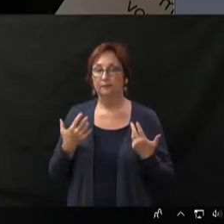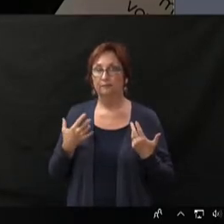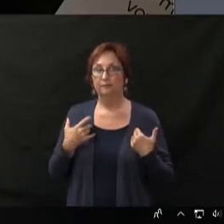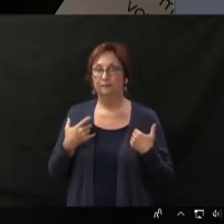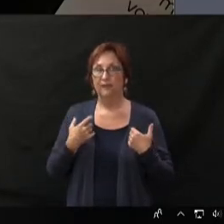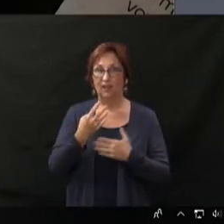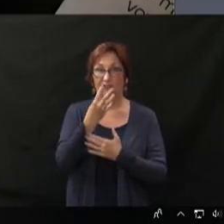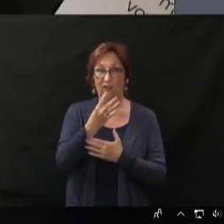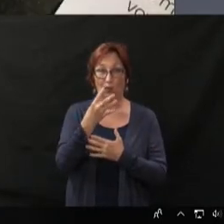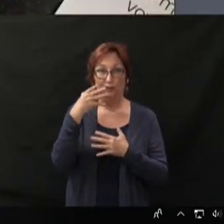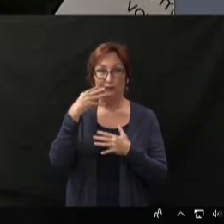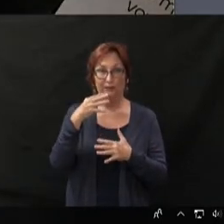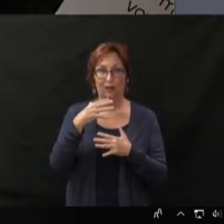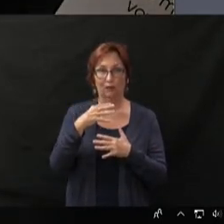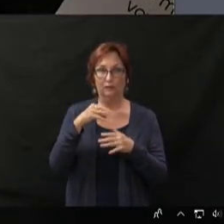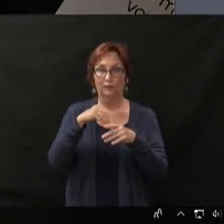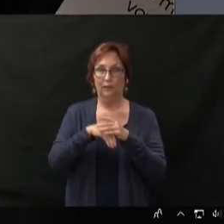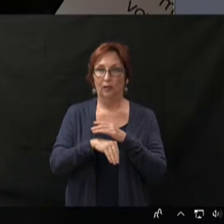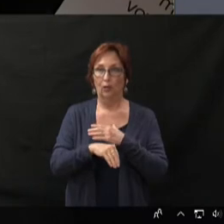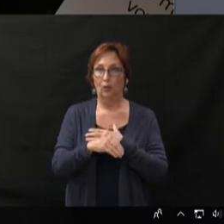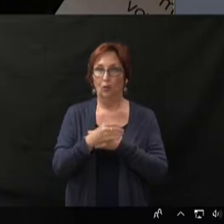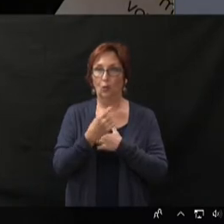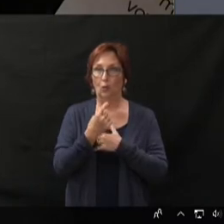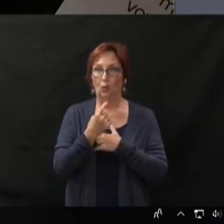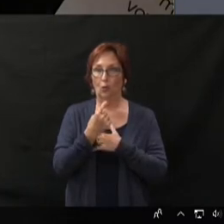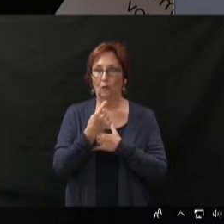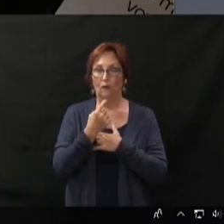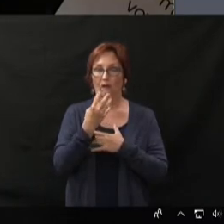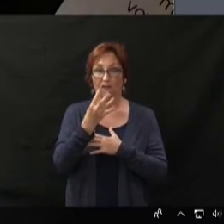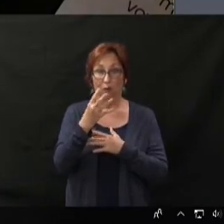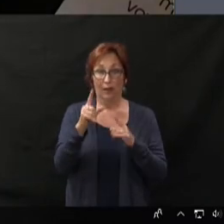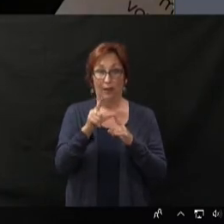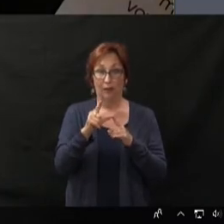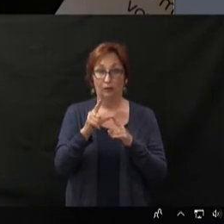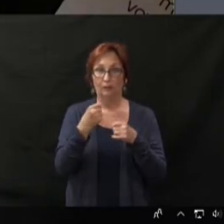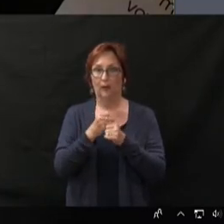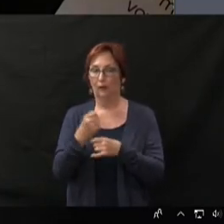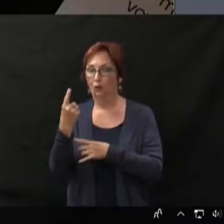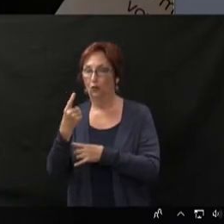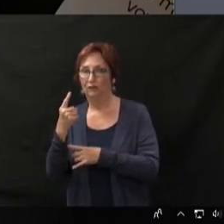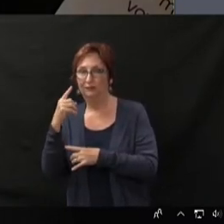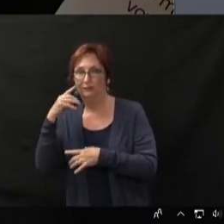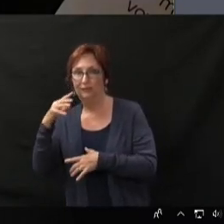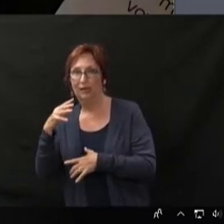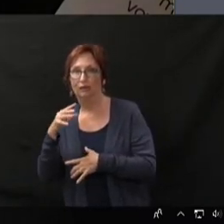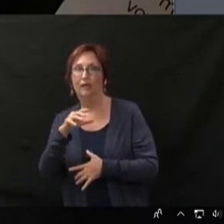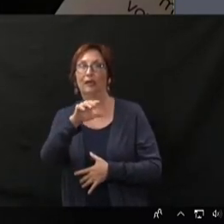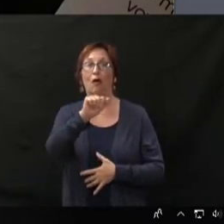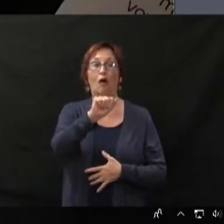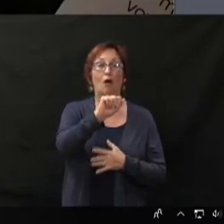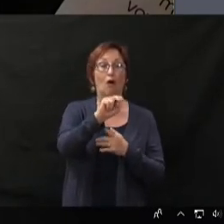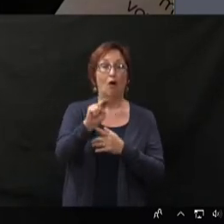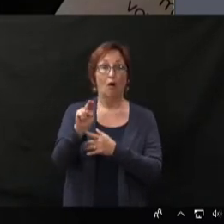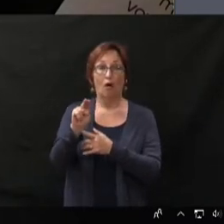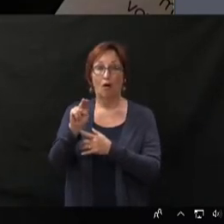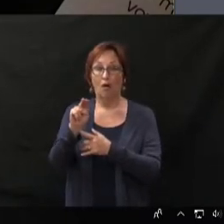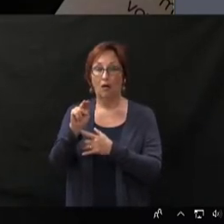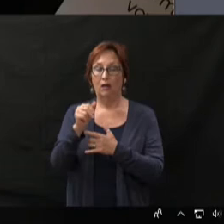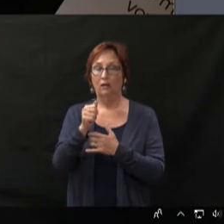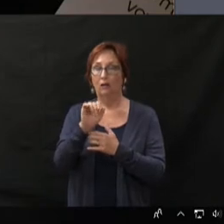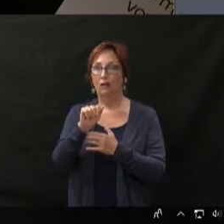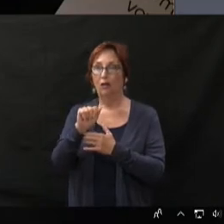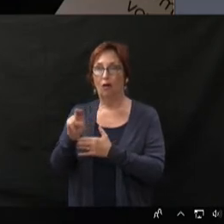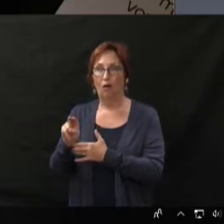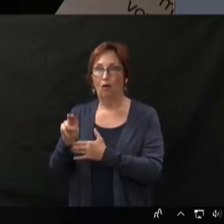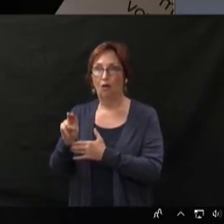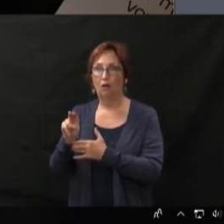four sounds and one, and I mean four letters and one sound. It's aw, just like the A-U, aw.